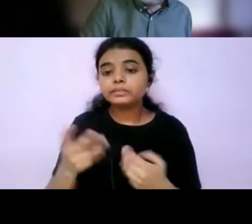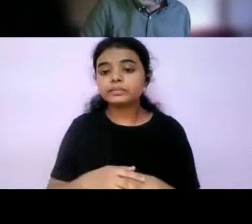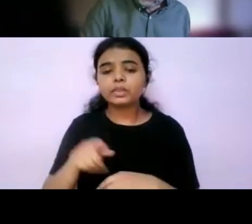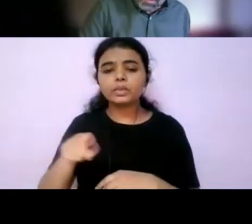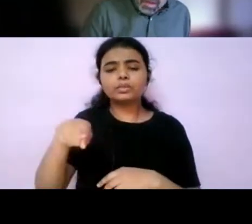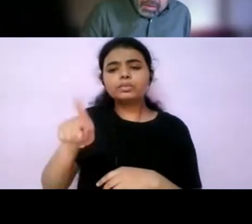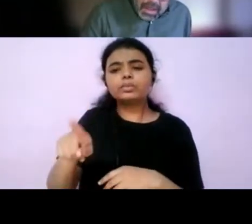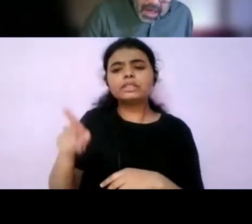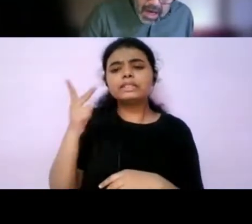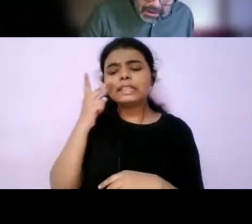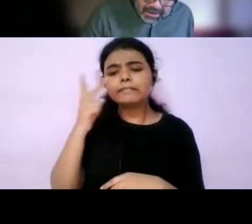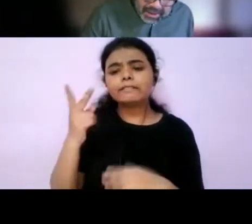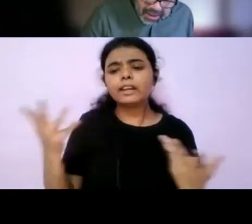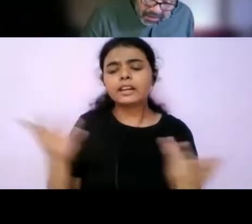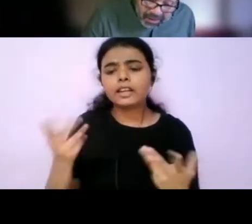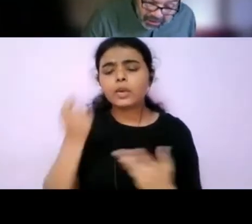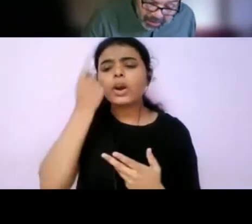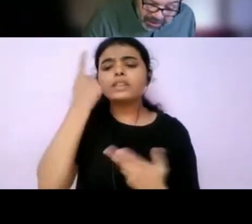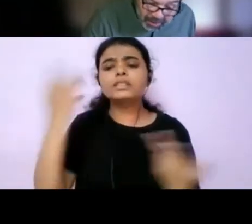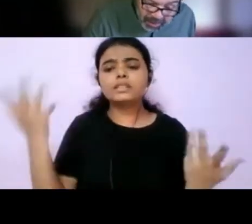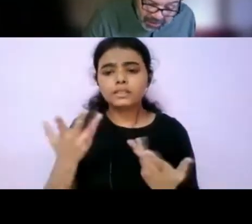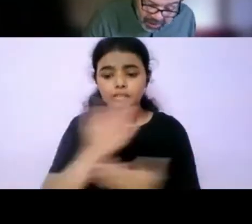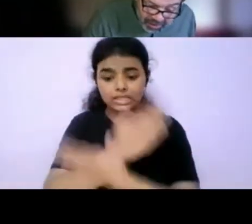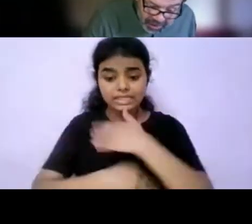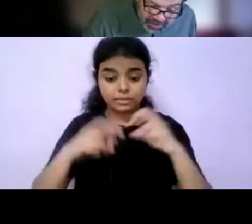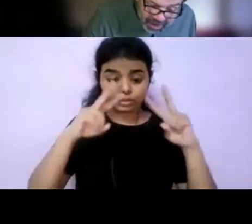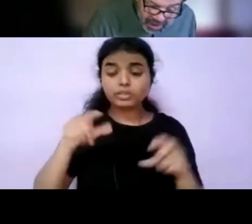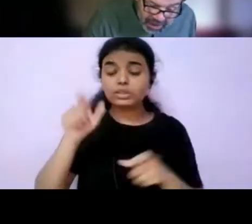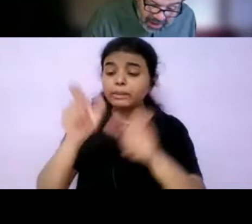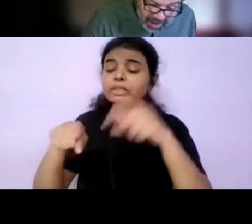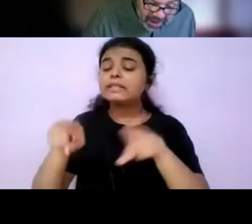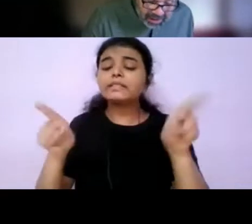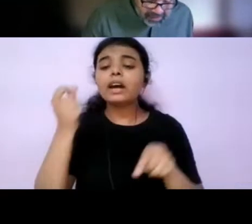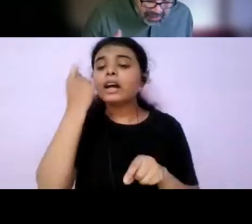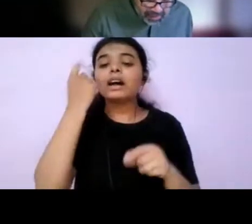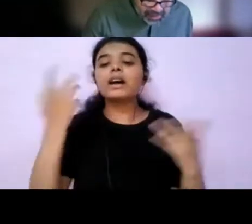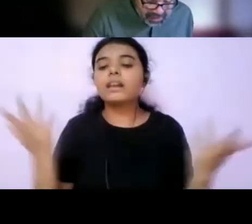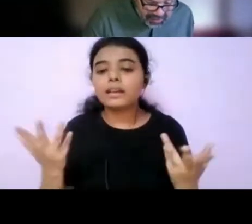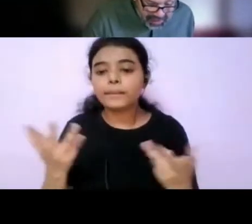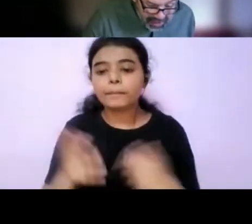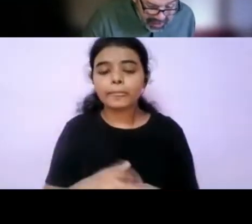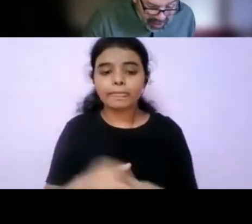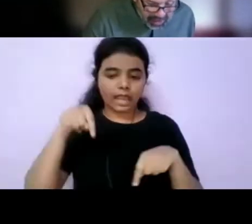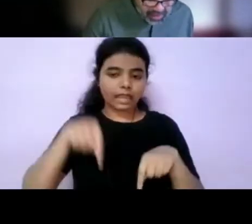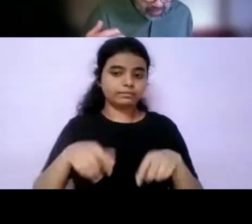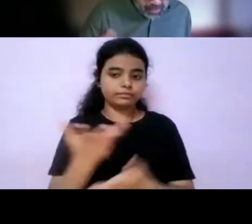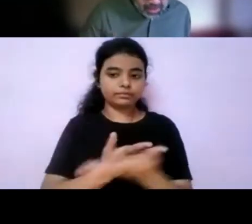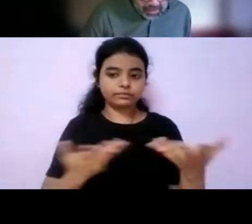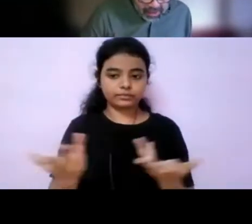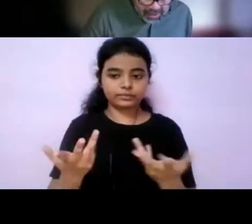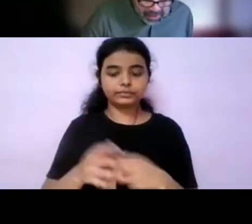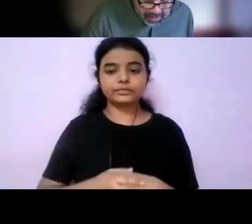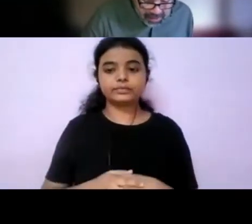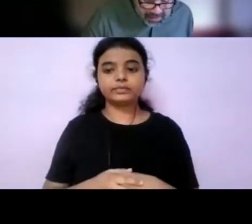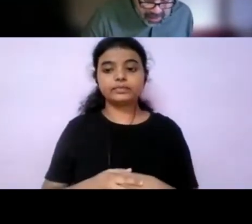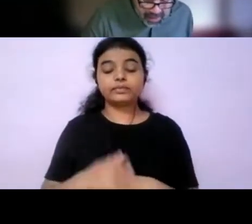yourselves develop your own understanding of what disability research is. There are, as I will discuss today, a lot of different ways of looking